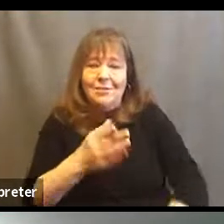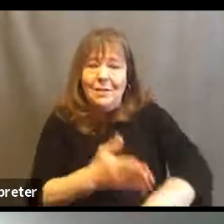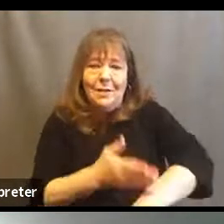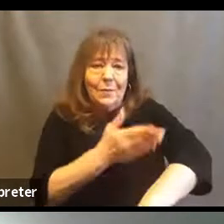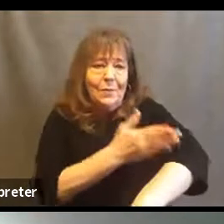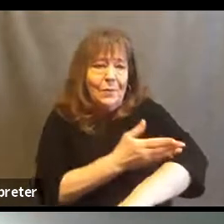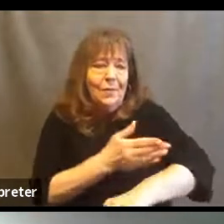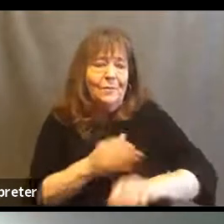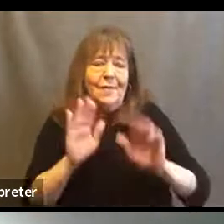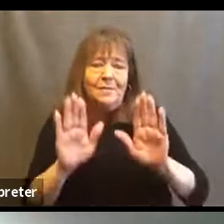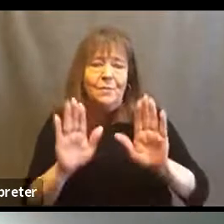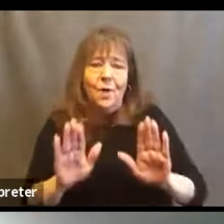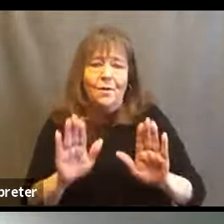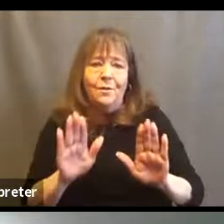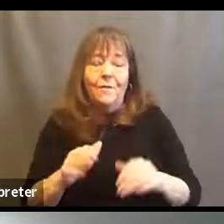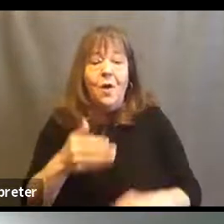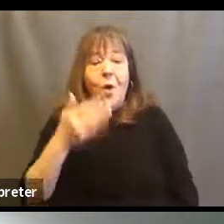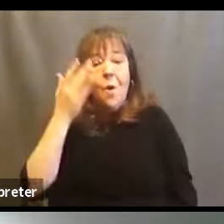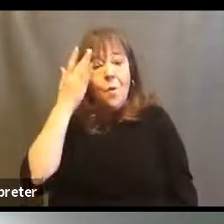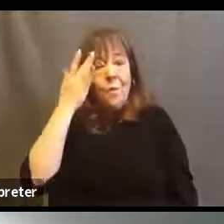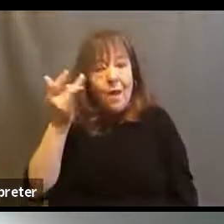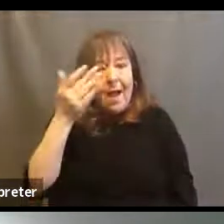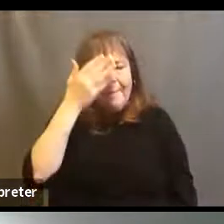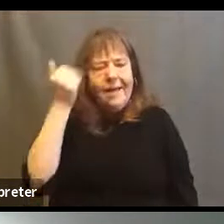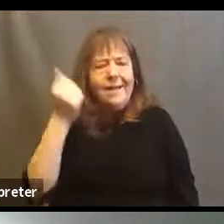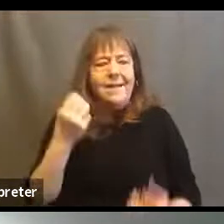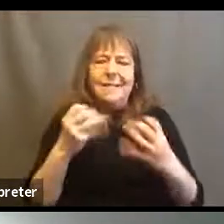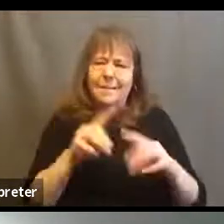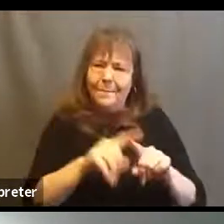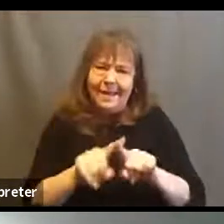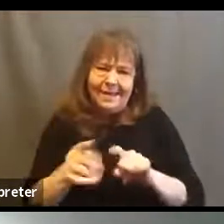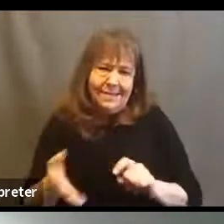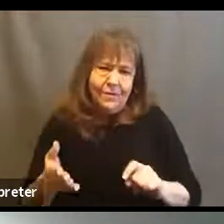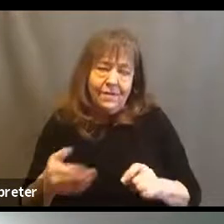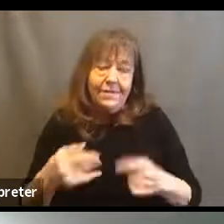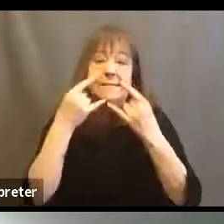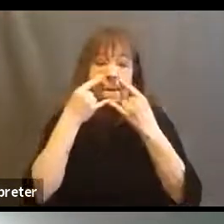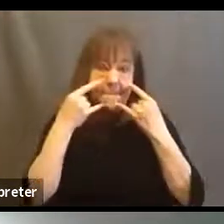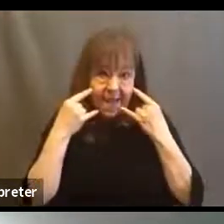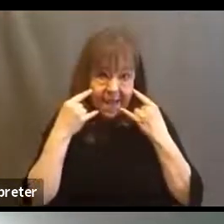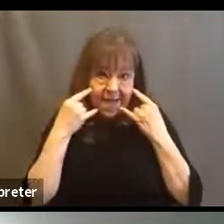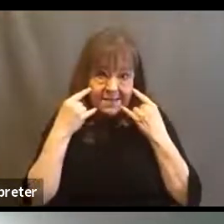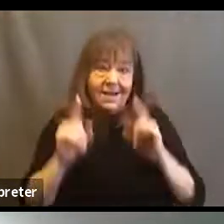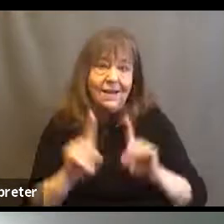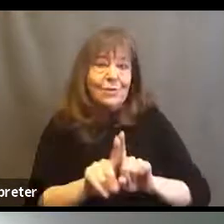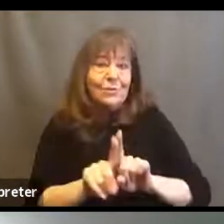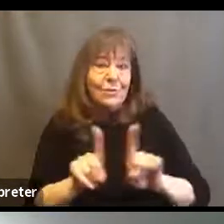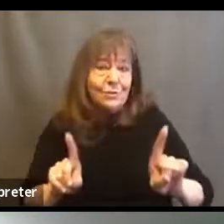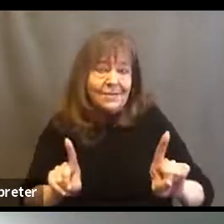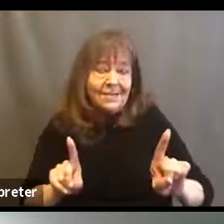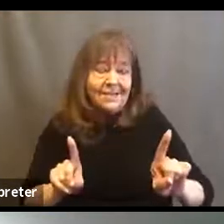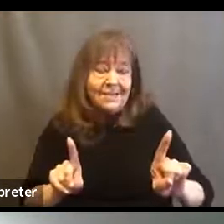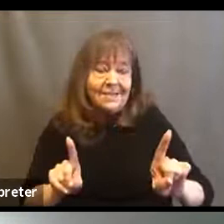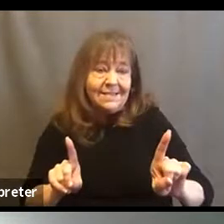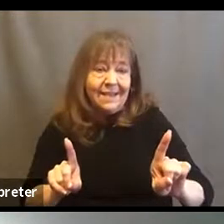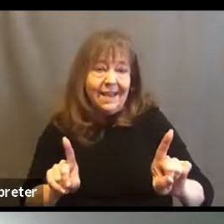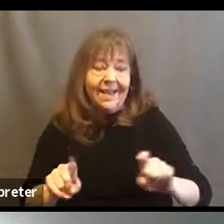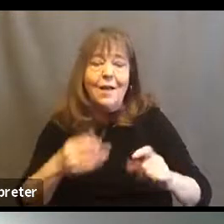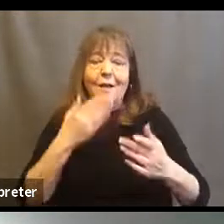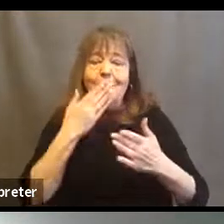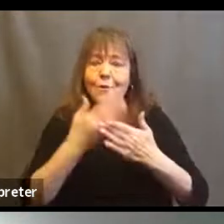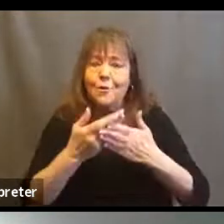once again, it is because of the many things that we have going on. It's wearing your mask, it's the social distancing, it's the good